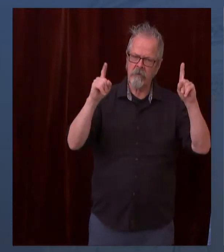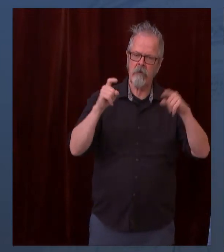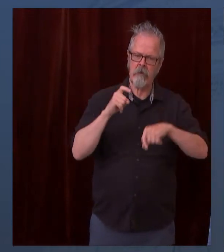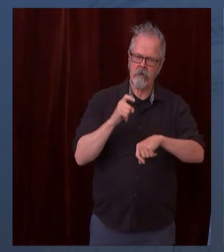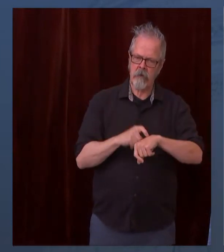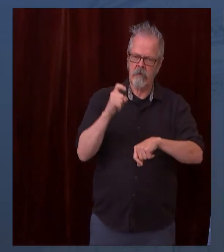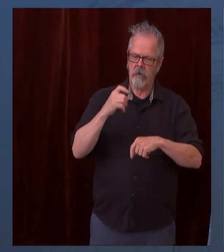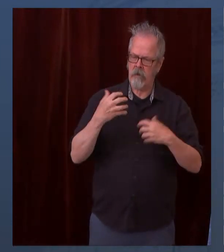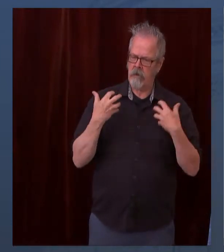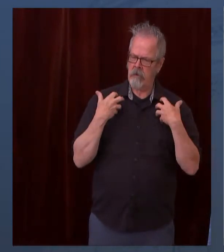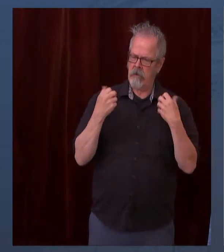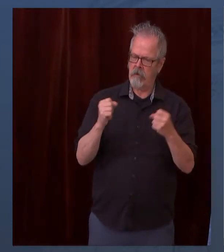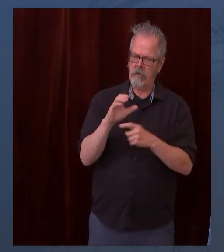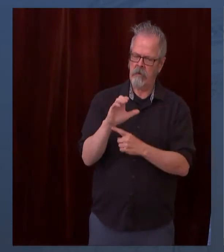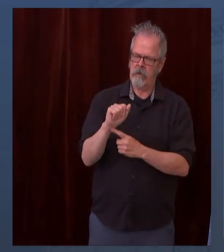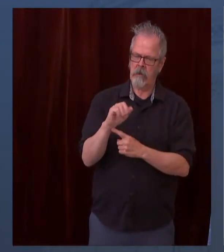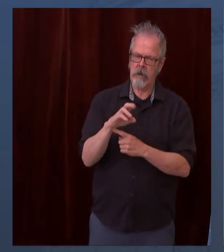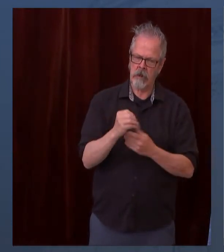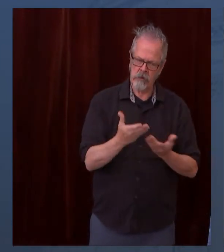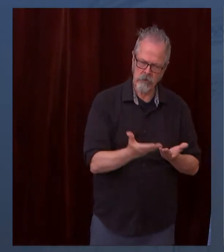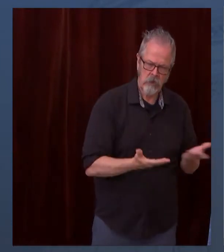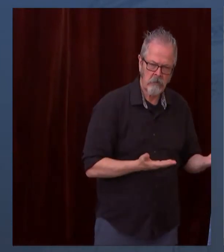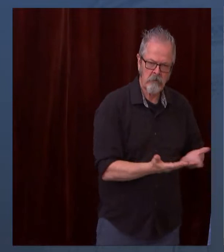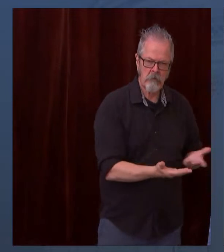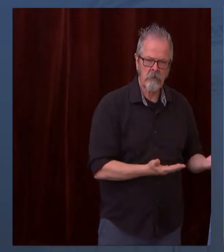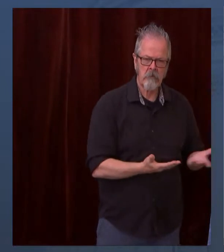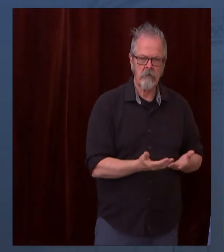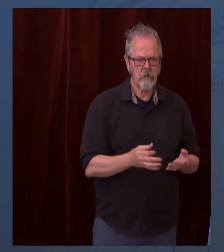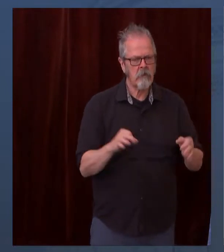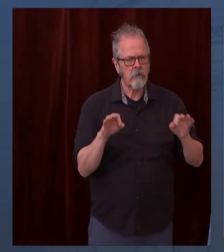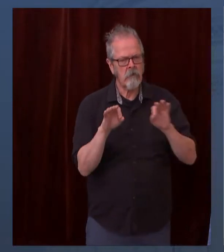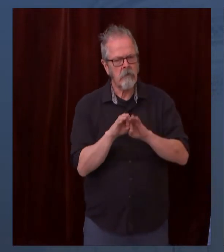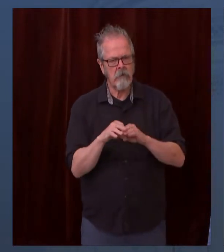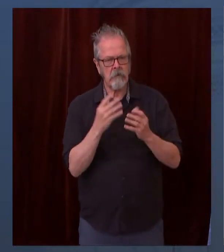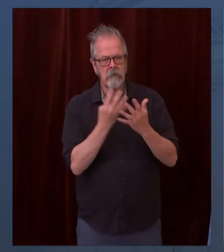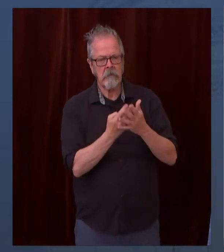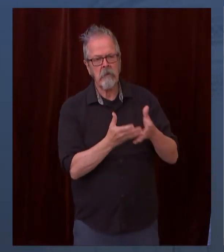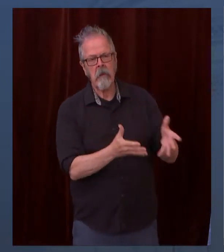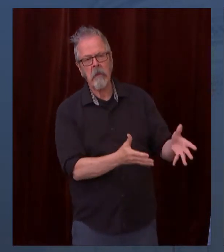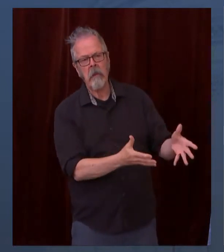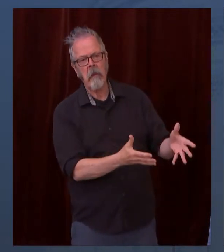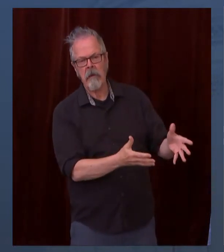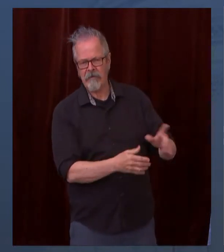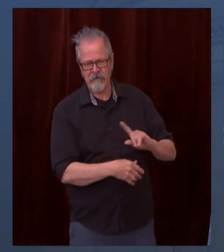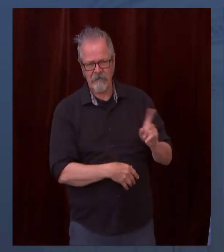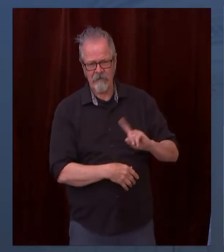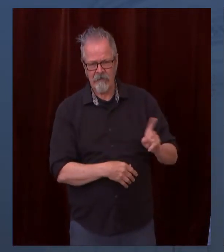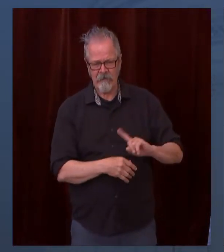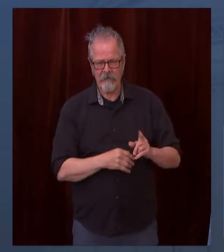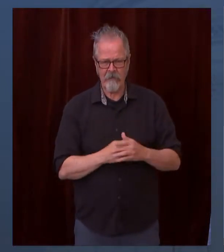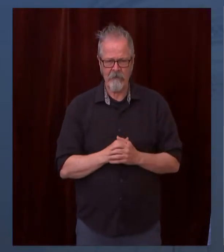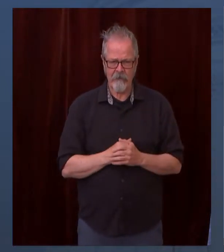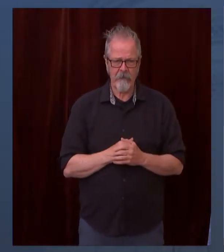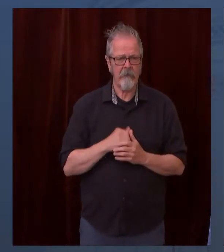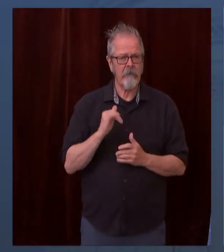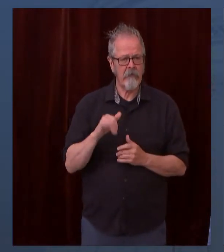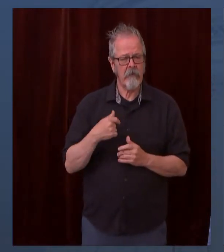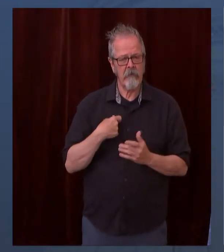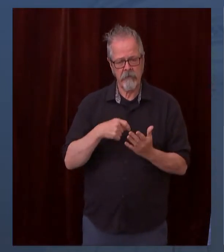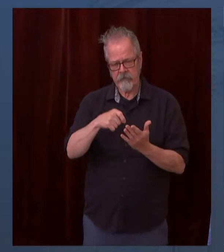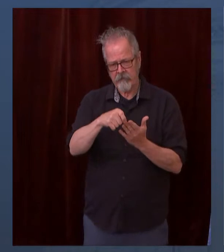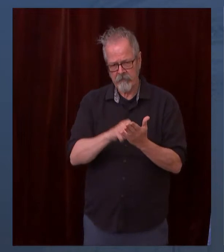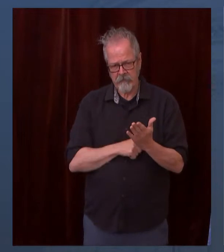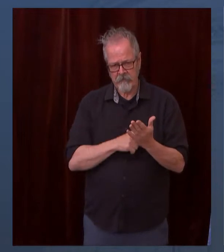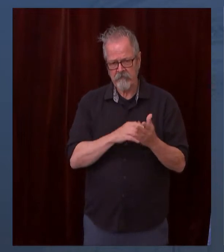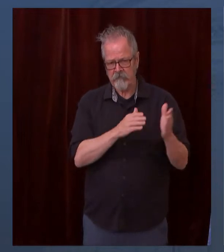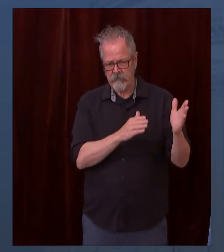have more to say about that after I've read the health plan that they have, remedy plan that they've put forward, and have